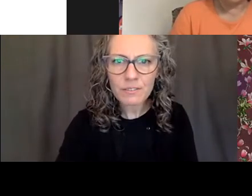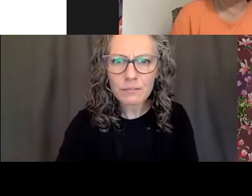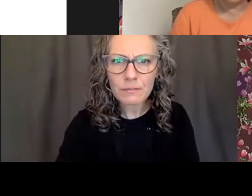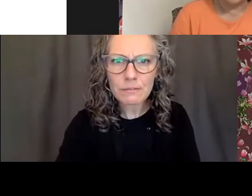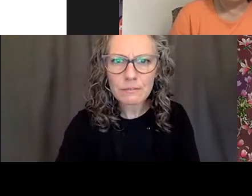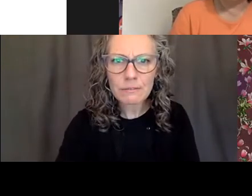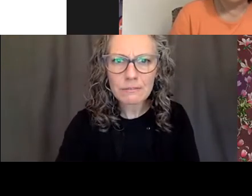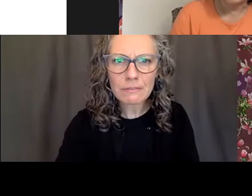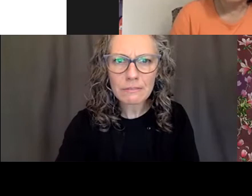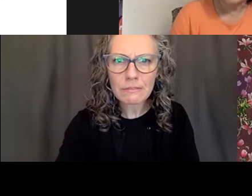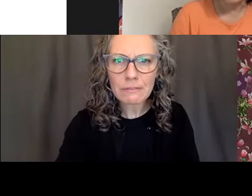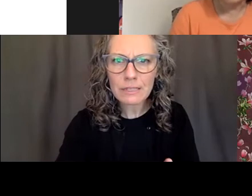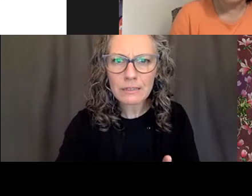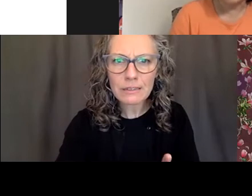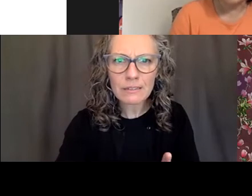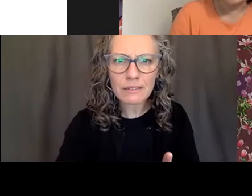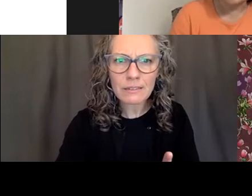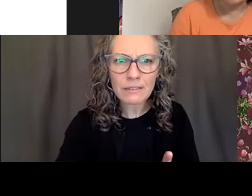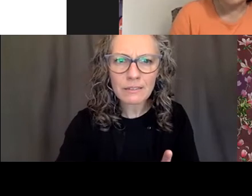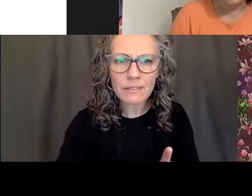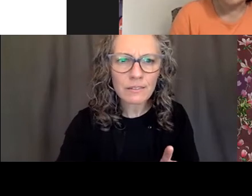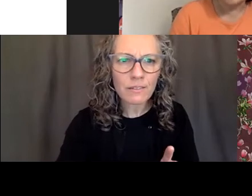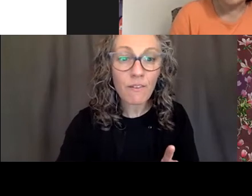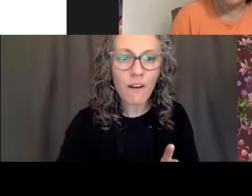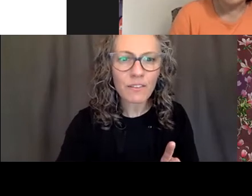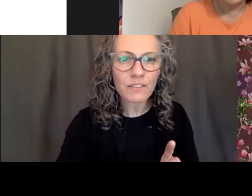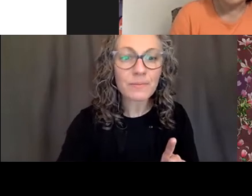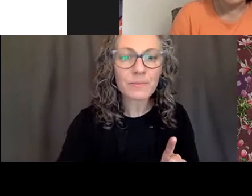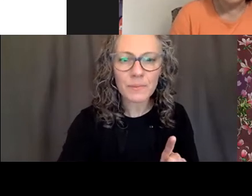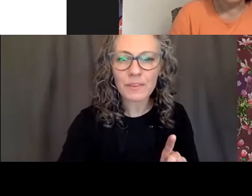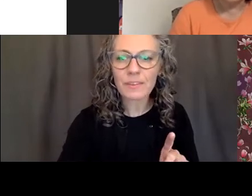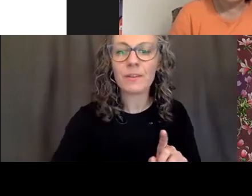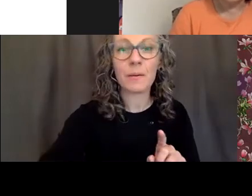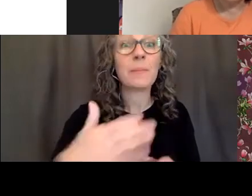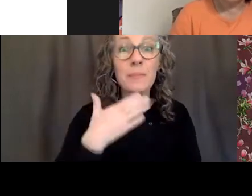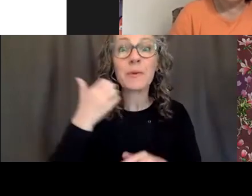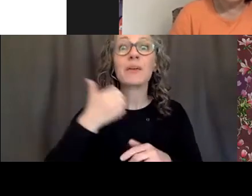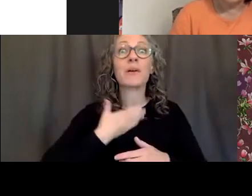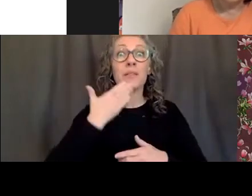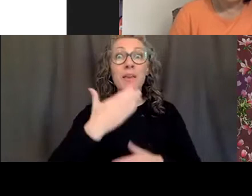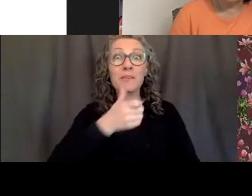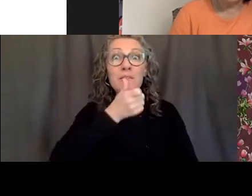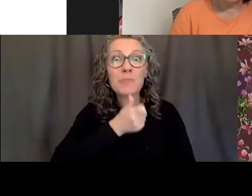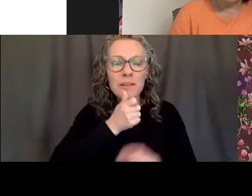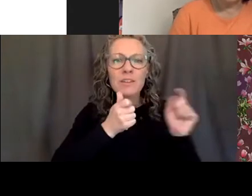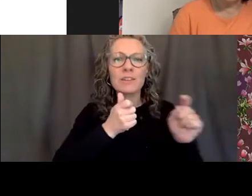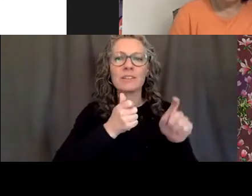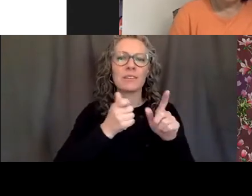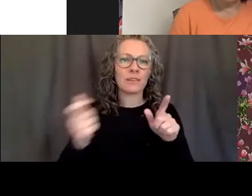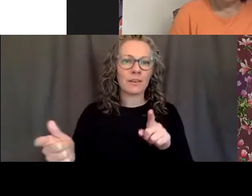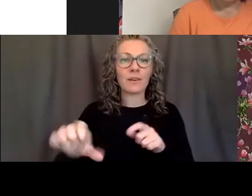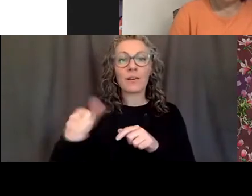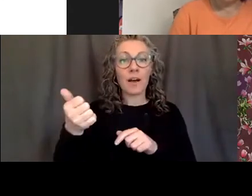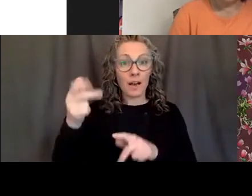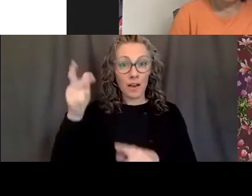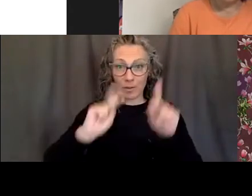I know, and I acknowledge there are people probably right down the street that have it way worse than I do, but